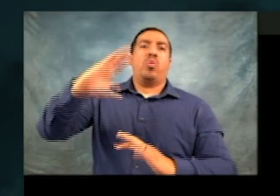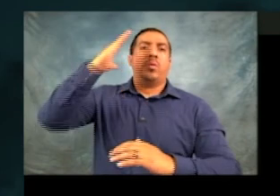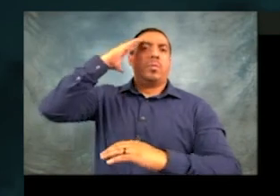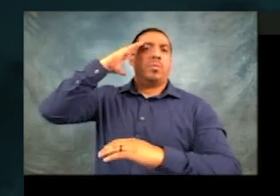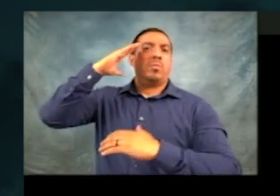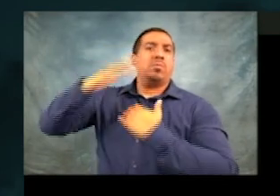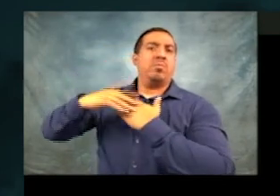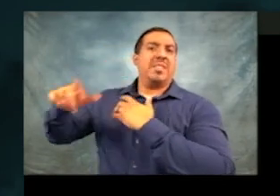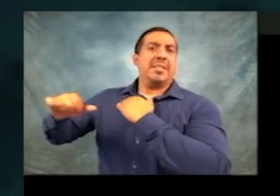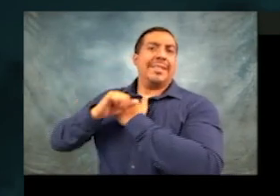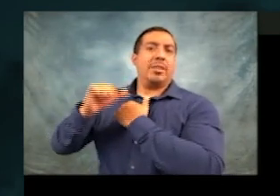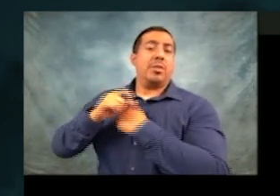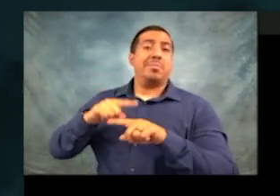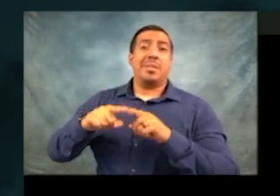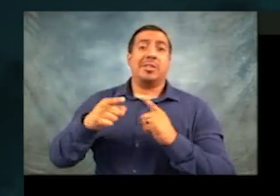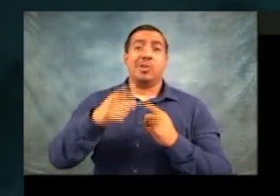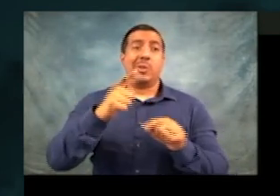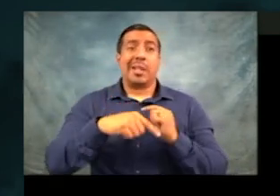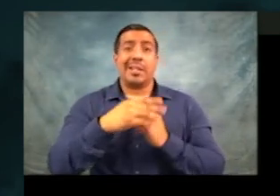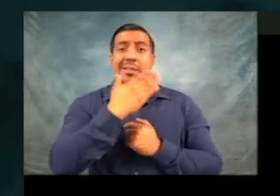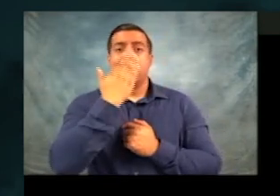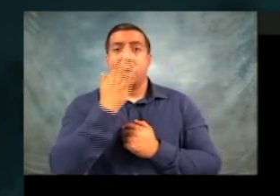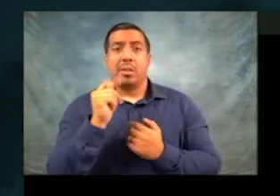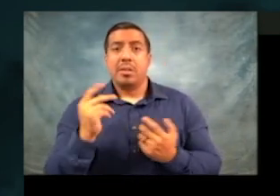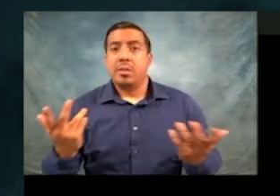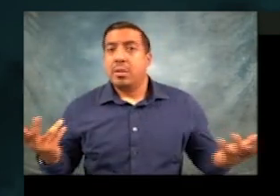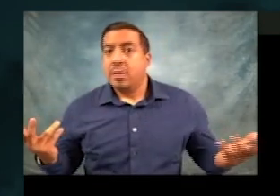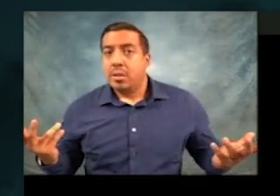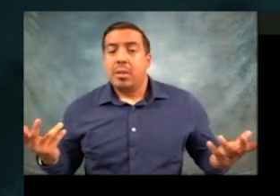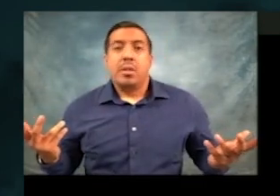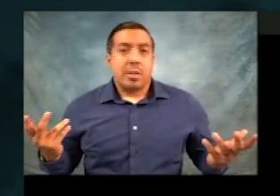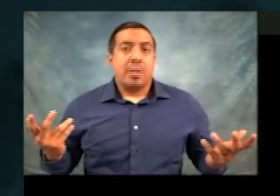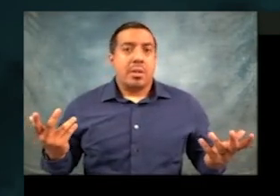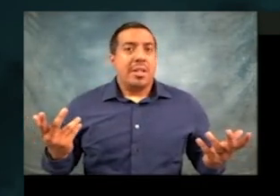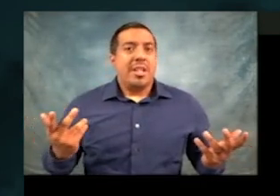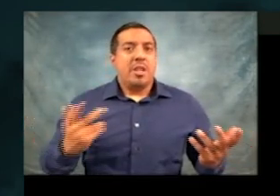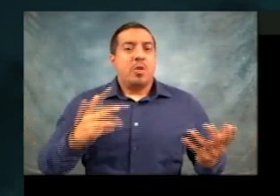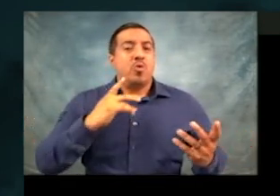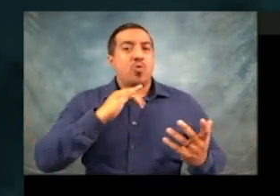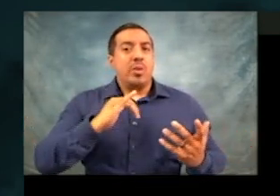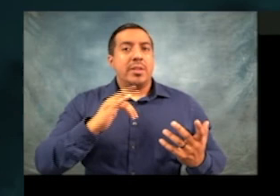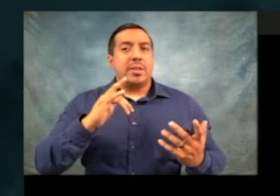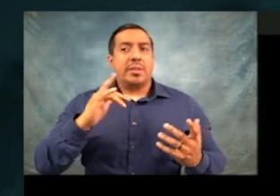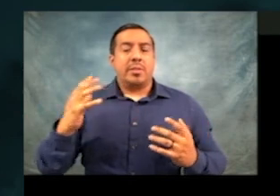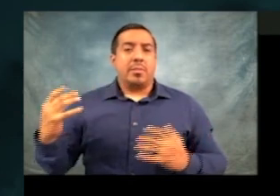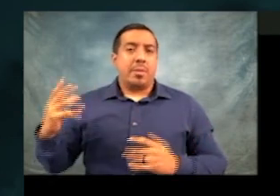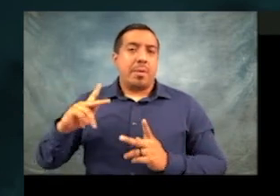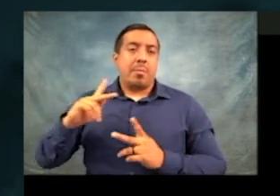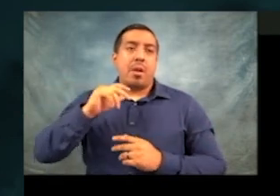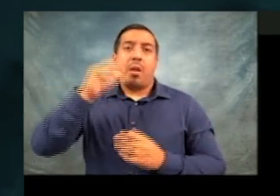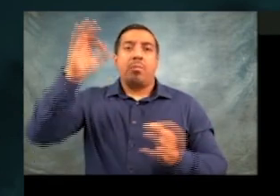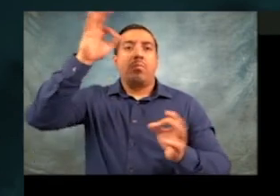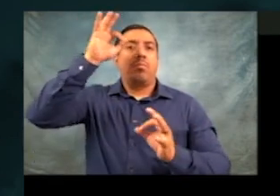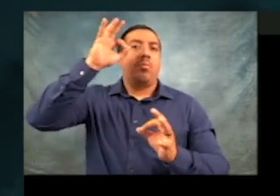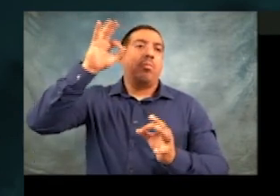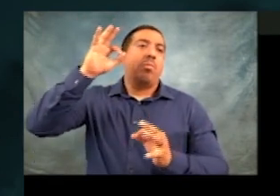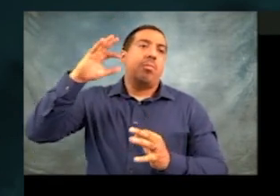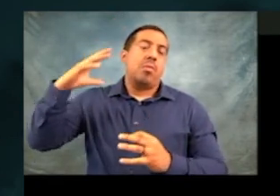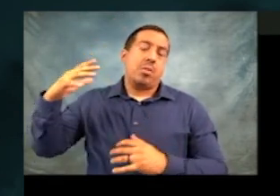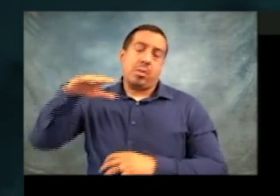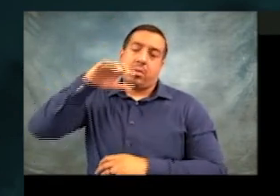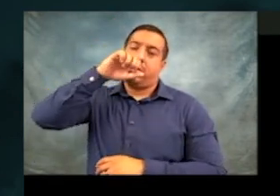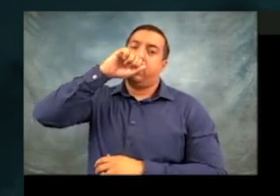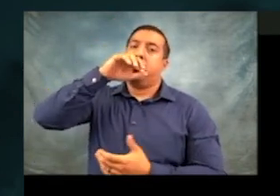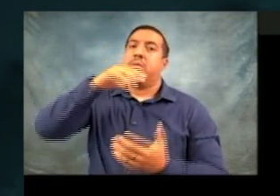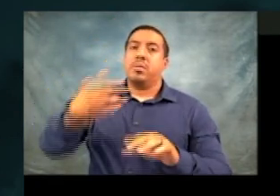to this danger. But because you can't smell it, or always, it tends to sneak up on people. So what happens